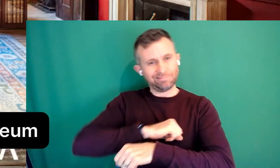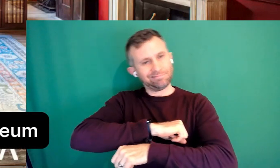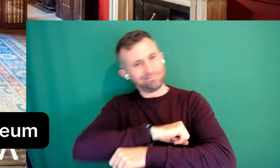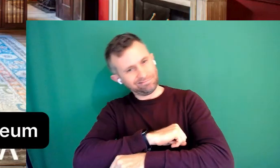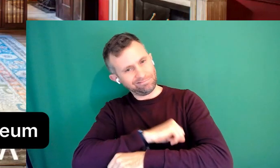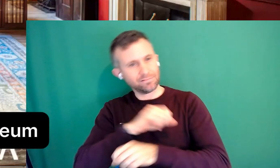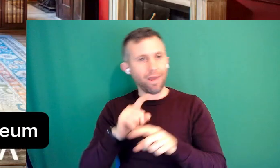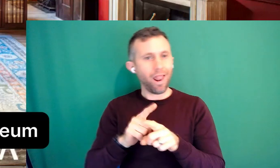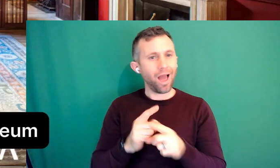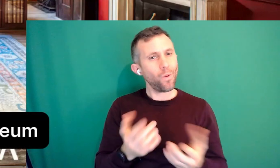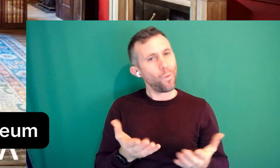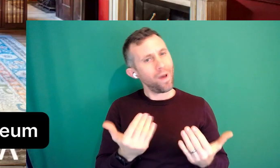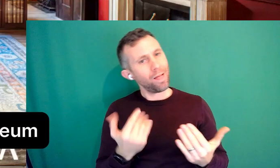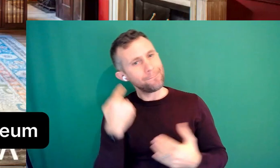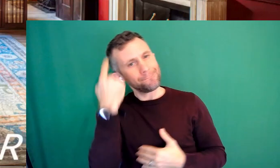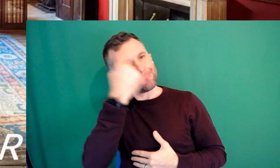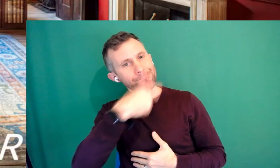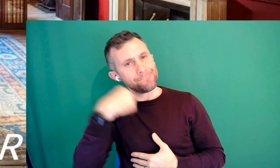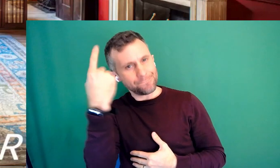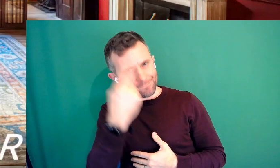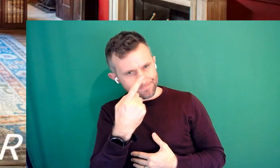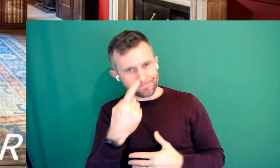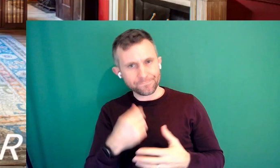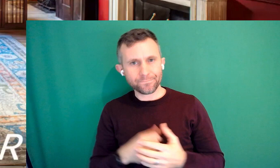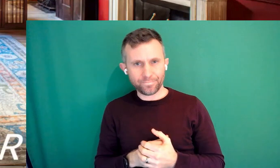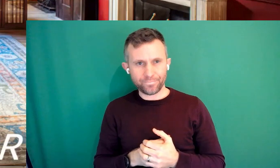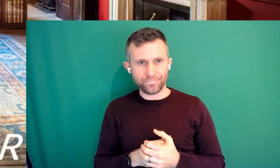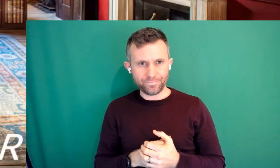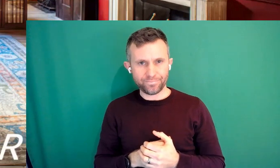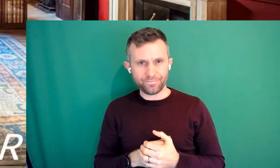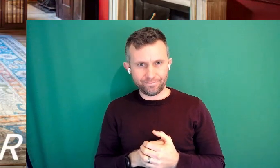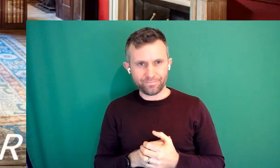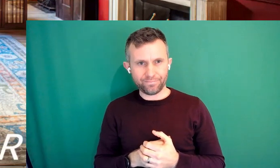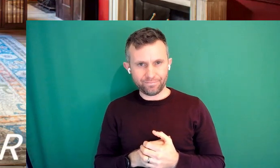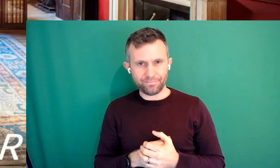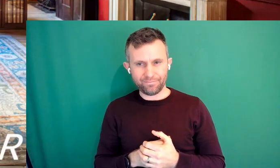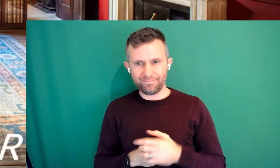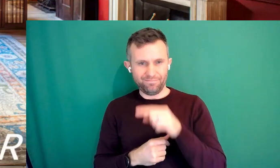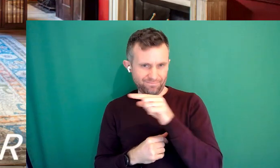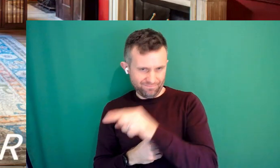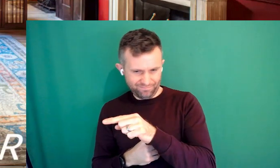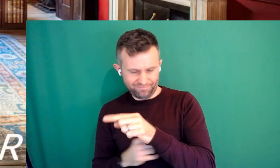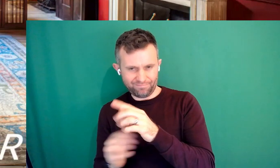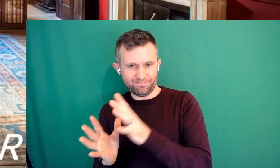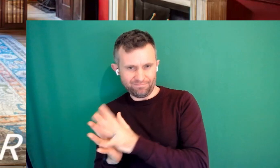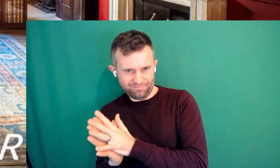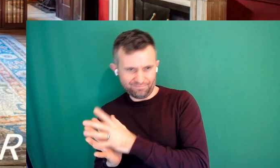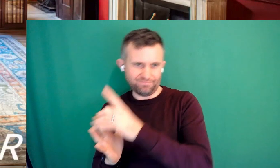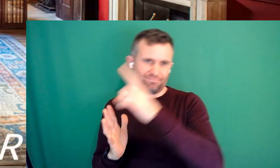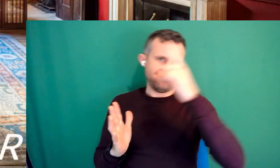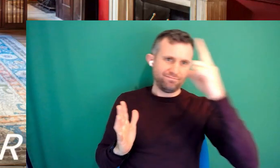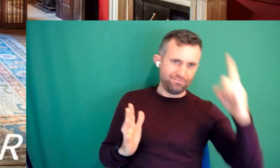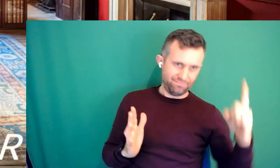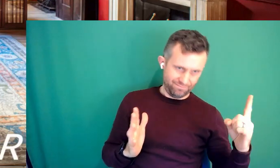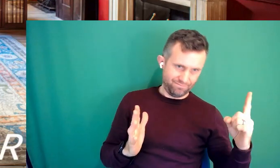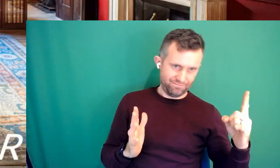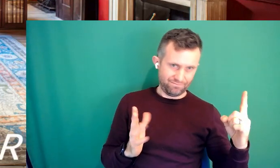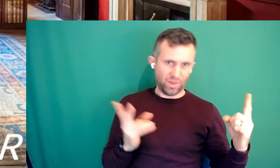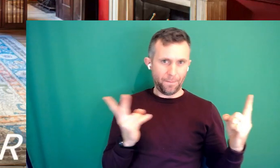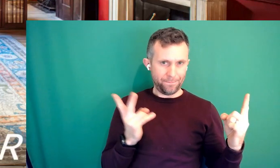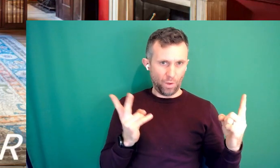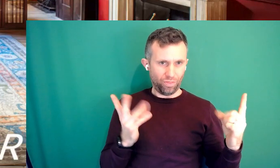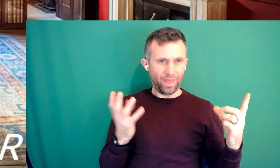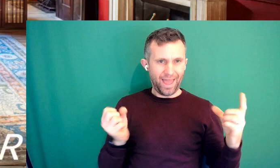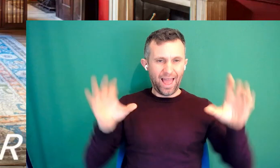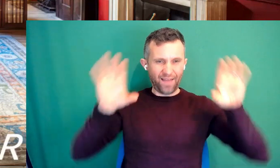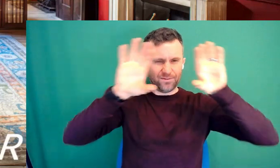doorways leading further into the museum. Behind the table is a large central window with some stained glass at the bottom,